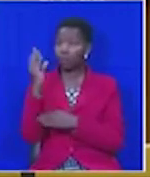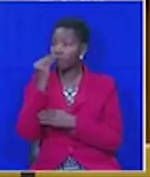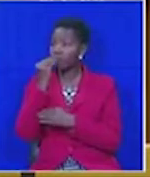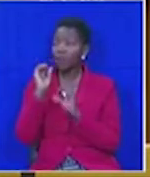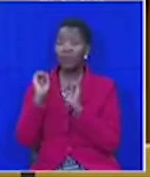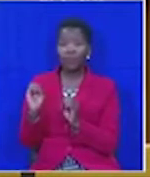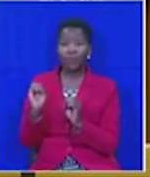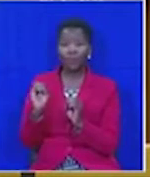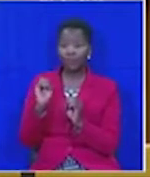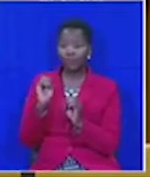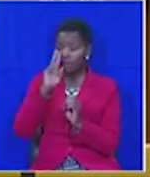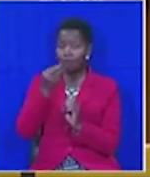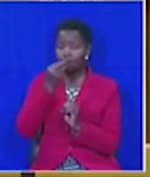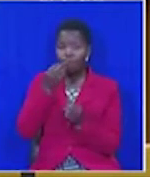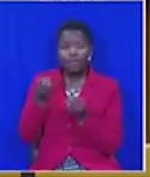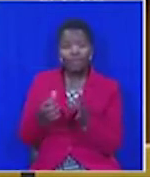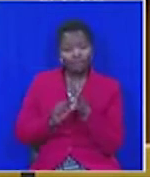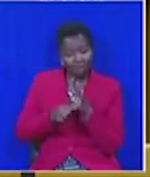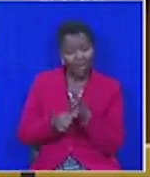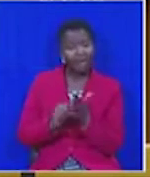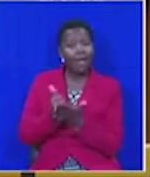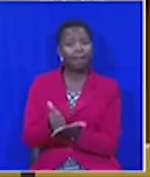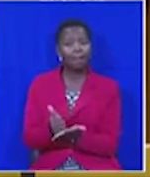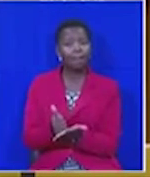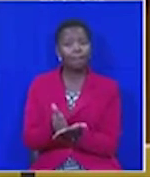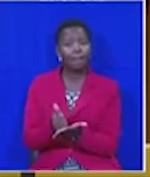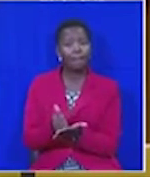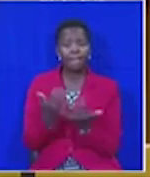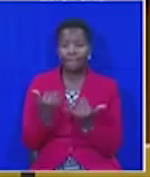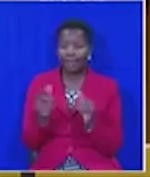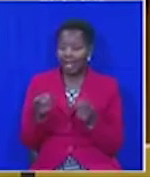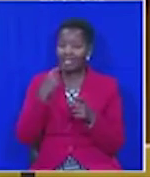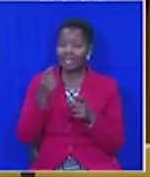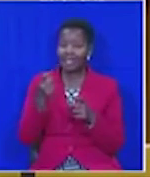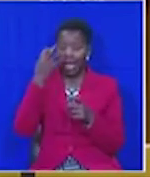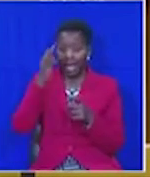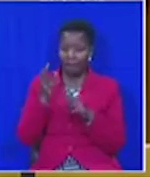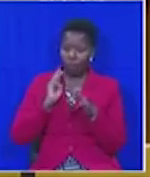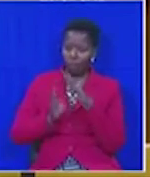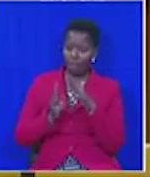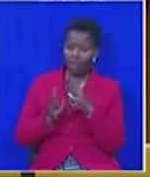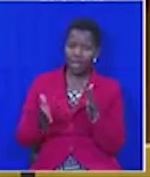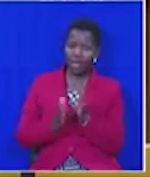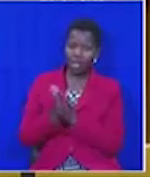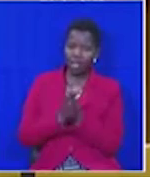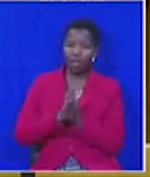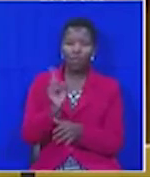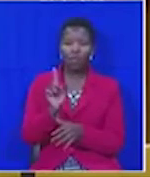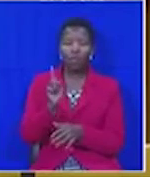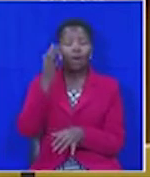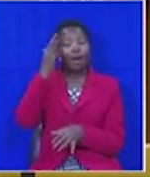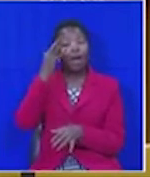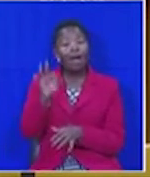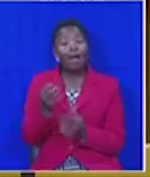without those grants. So there is no question of a welfare state. Government is doing